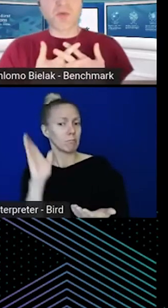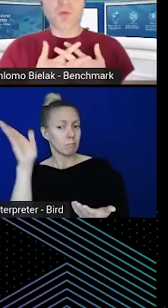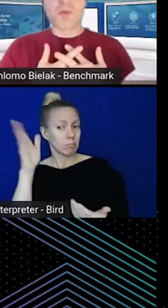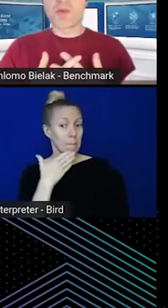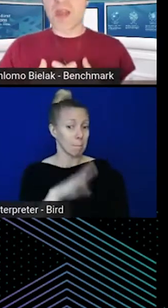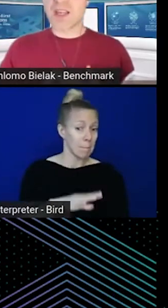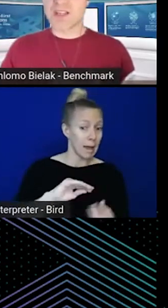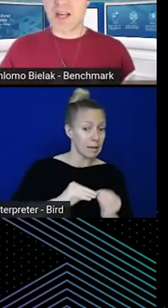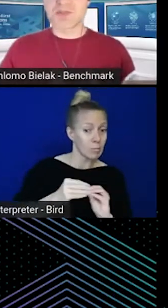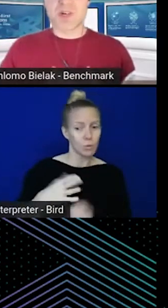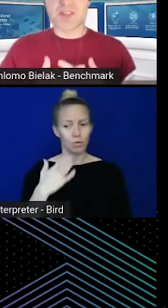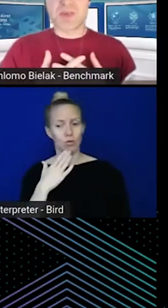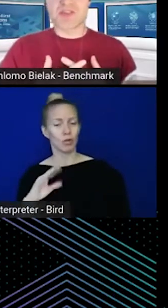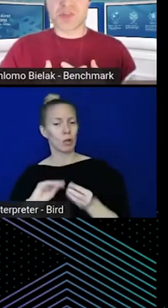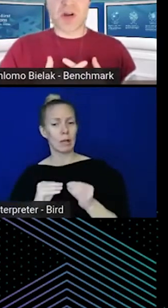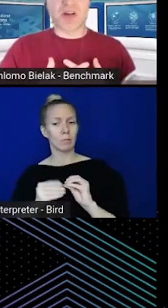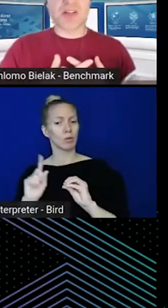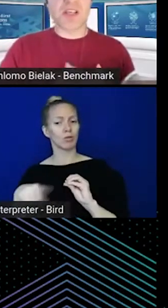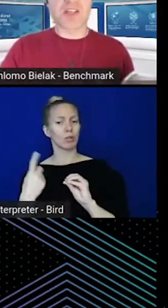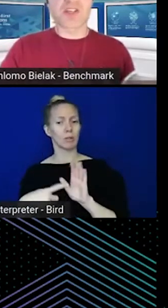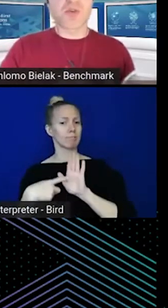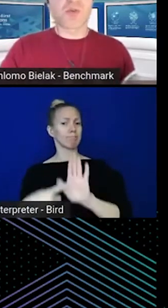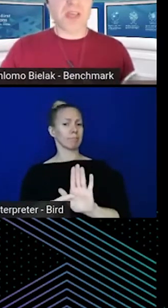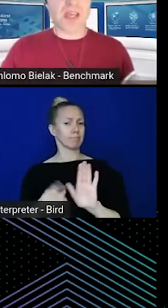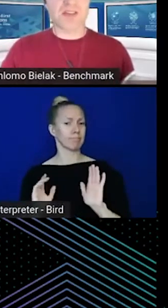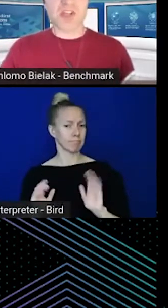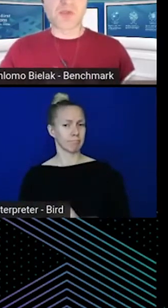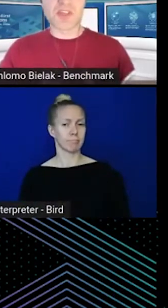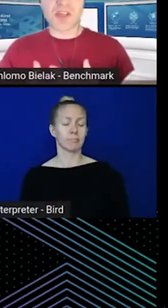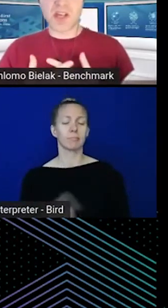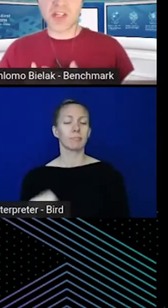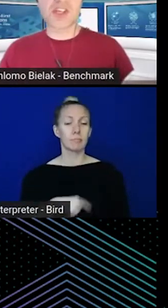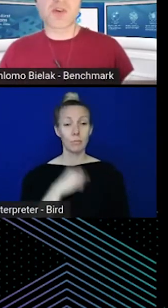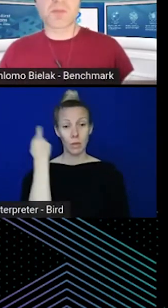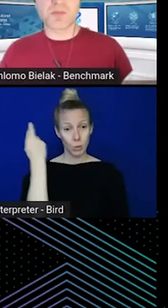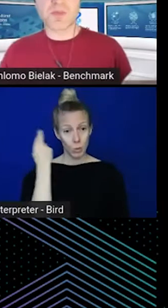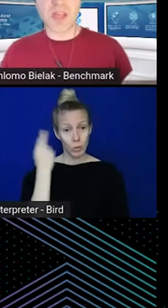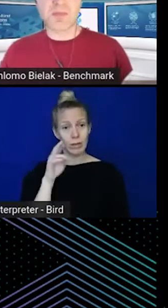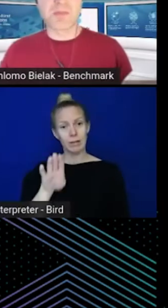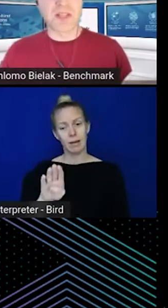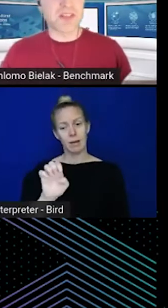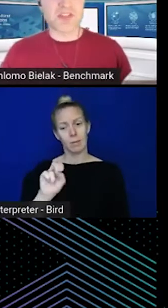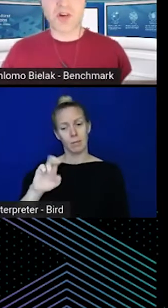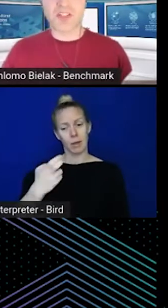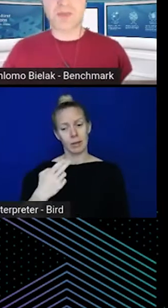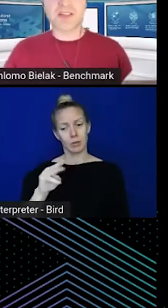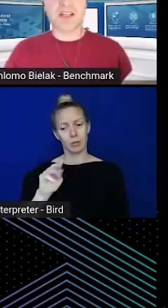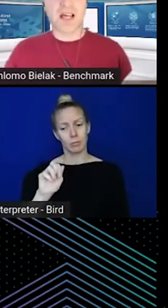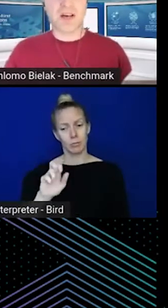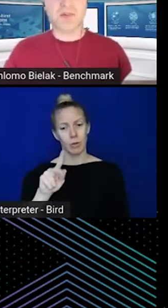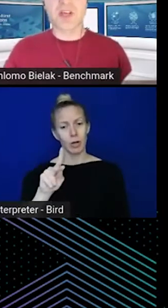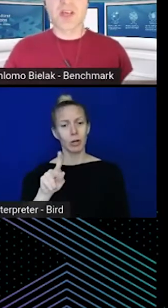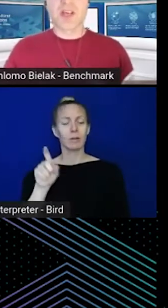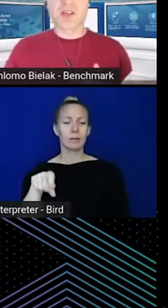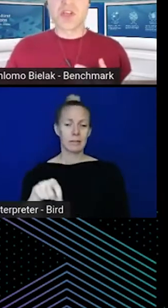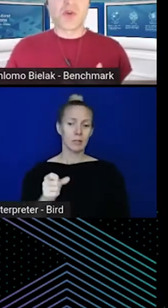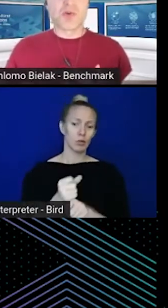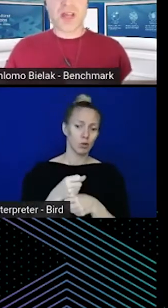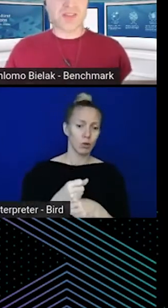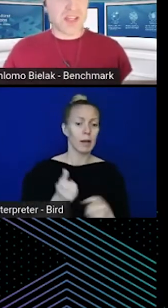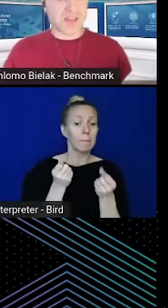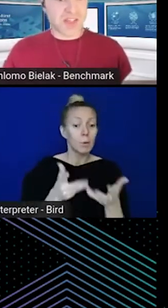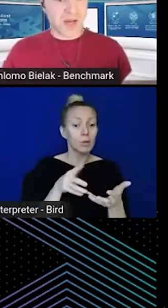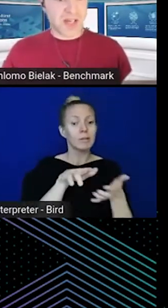So what we recognized was Benchmark needed to create, using HashiCorp capabilities across multi-cloud,